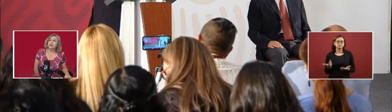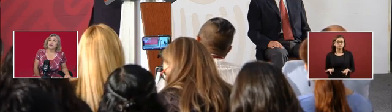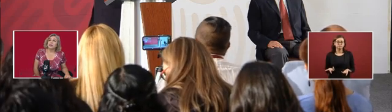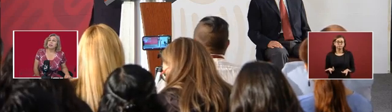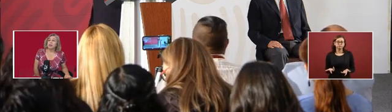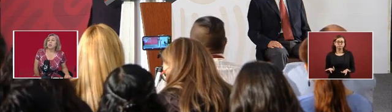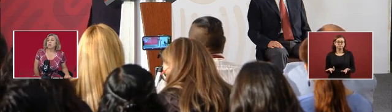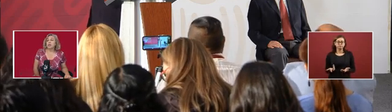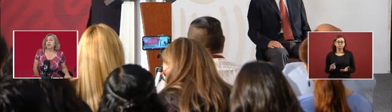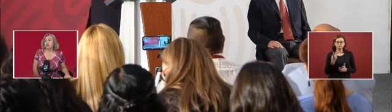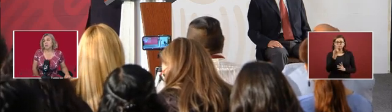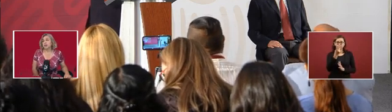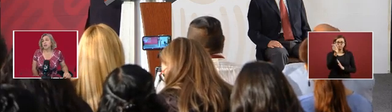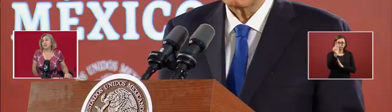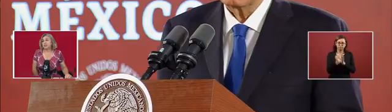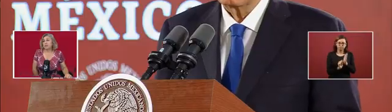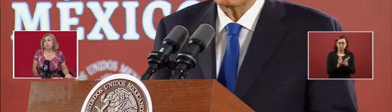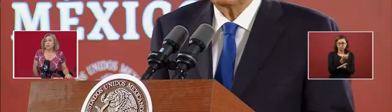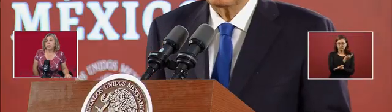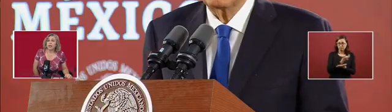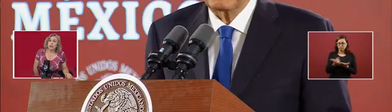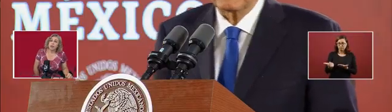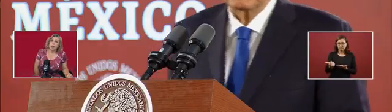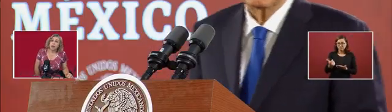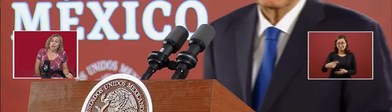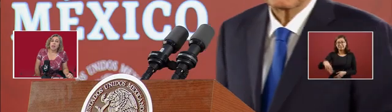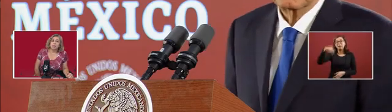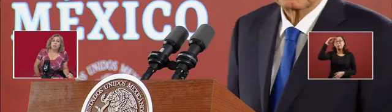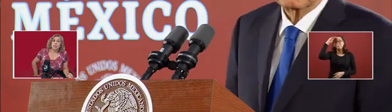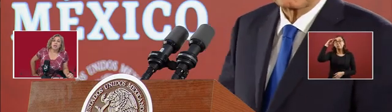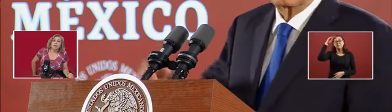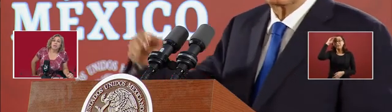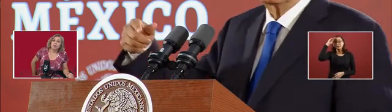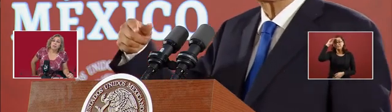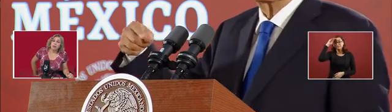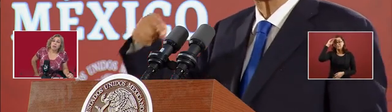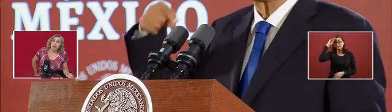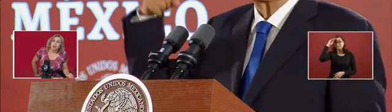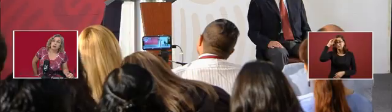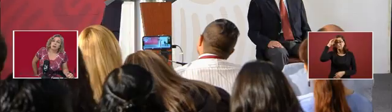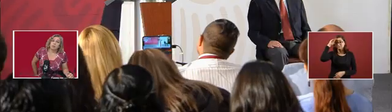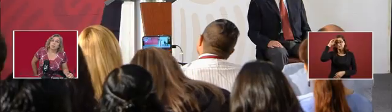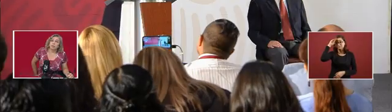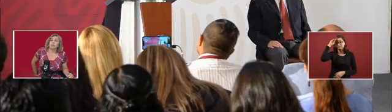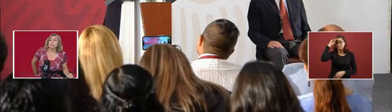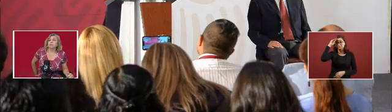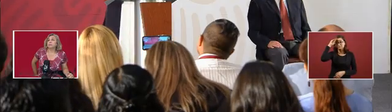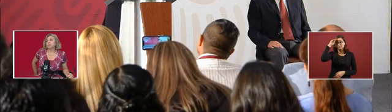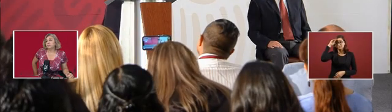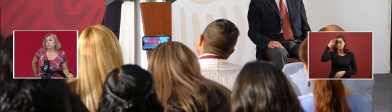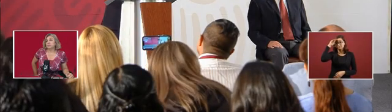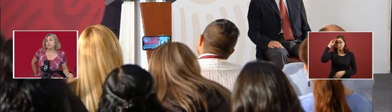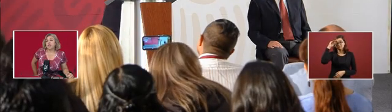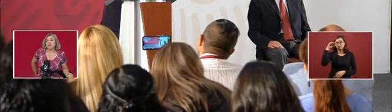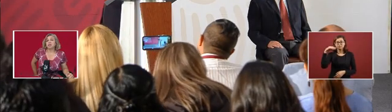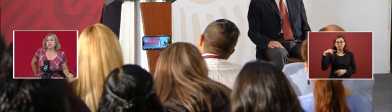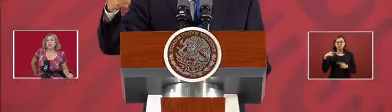has campamento encampment en Dos Bocas, in Dos Bocas, donde se está construyendo. where they